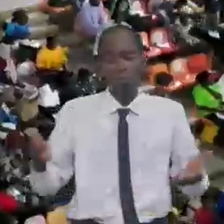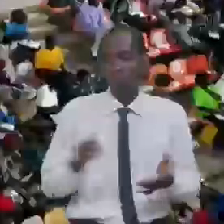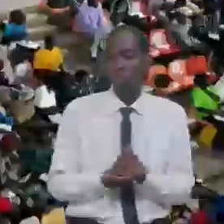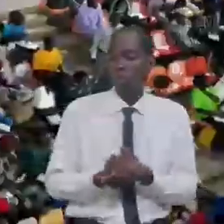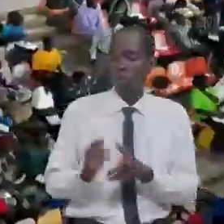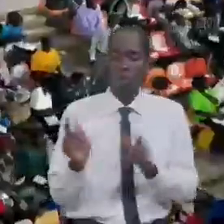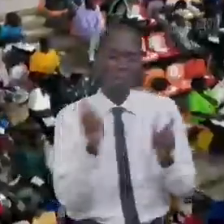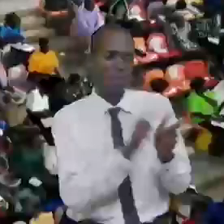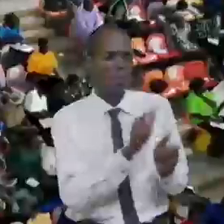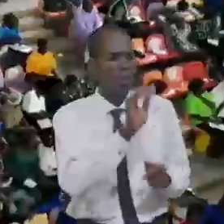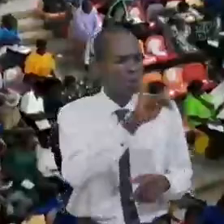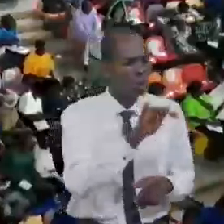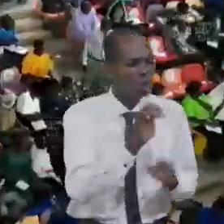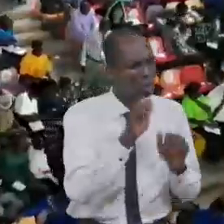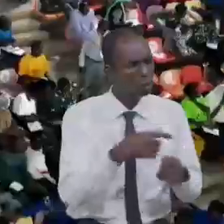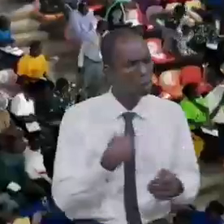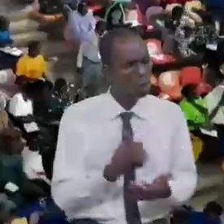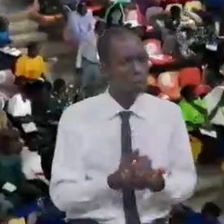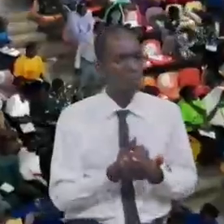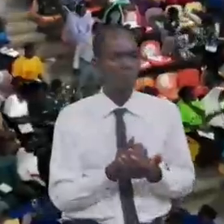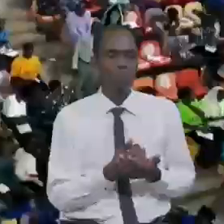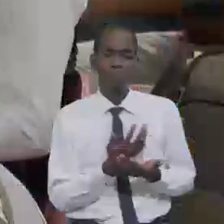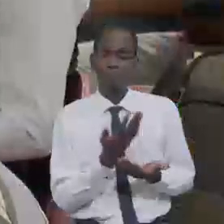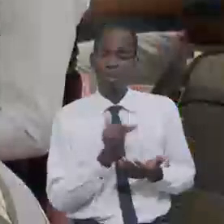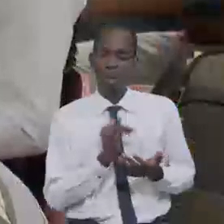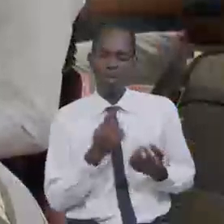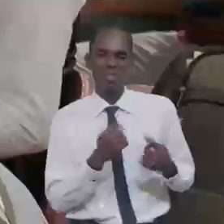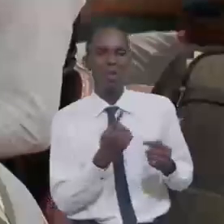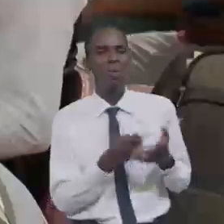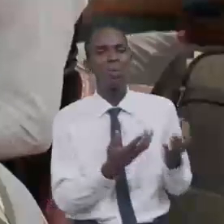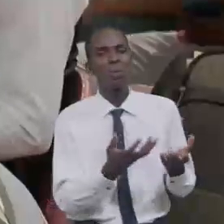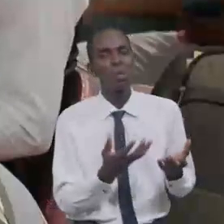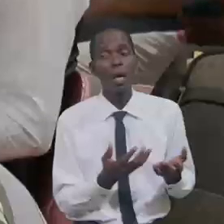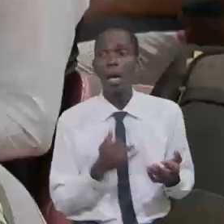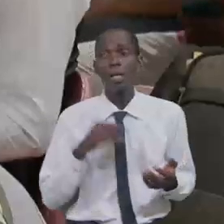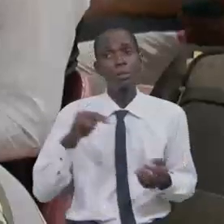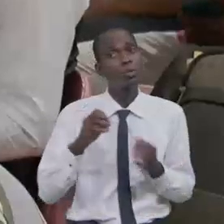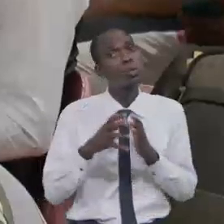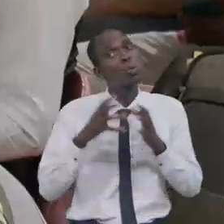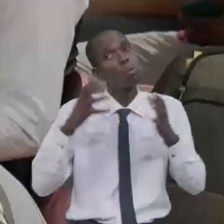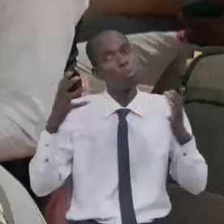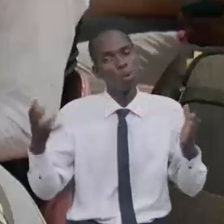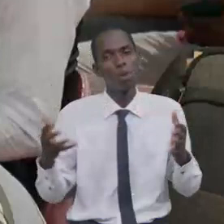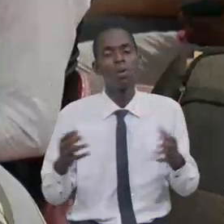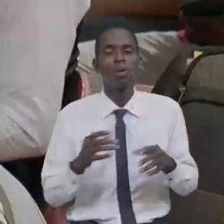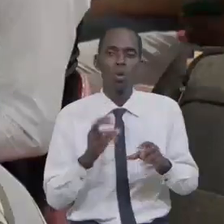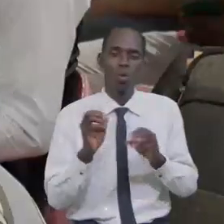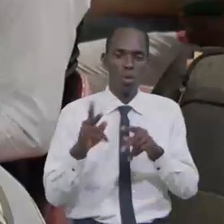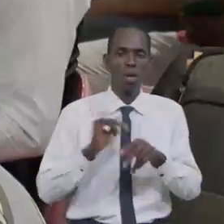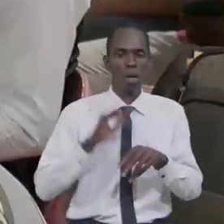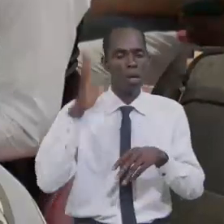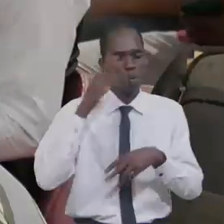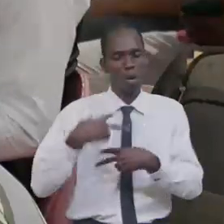me? I'll try, but what do you want? I need so much. All right, I will lend you this amount of